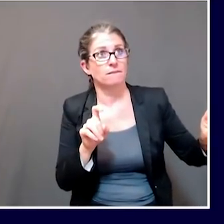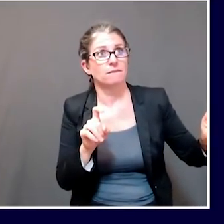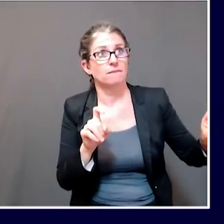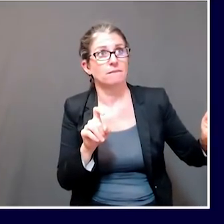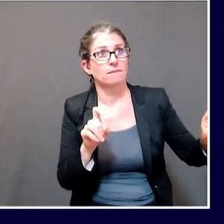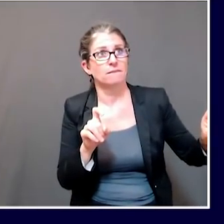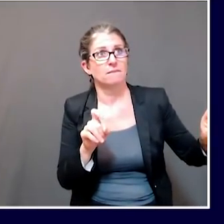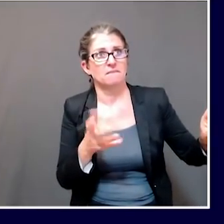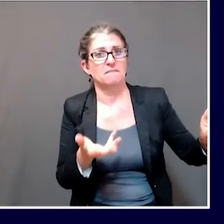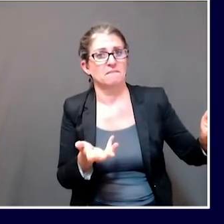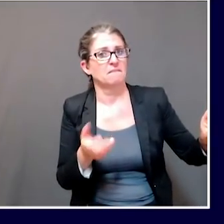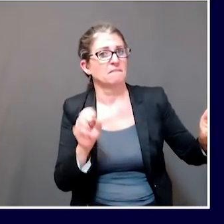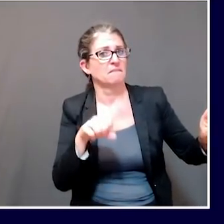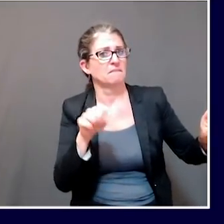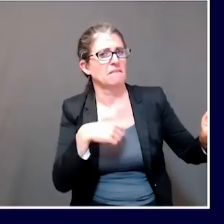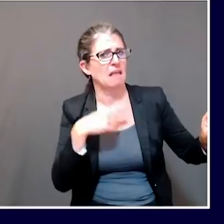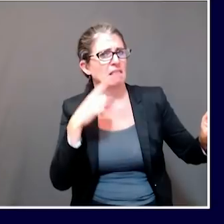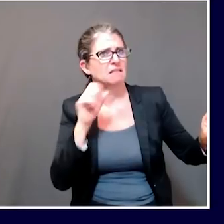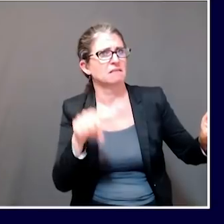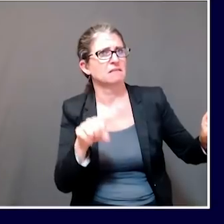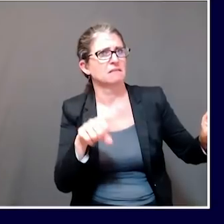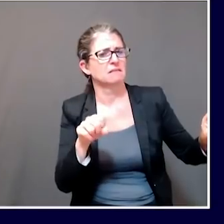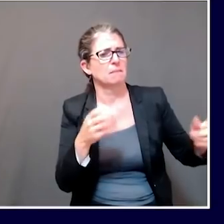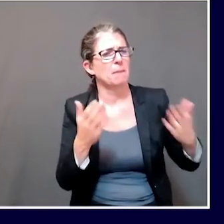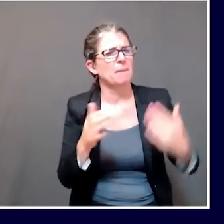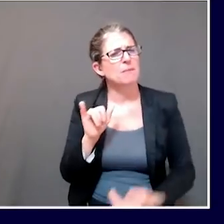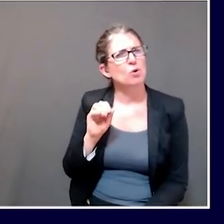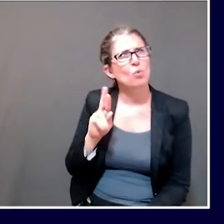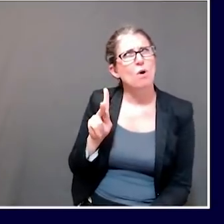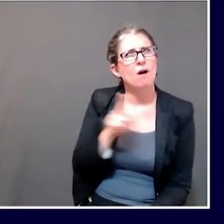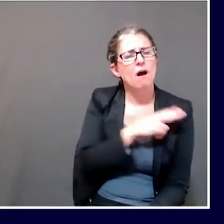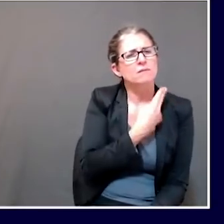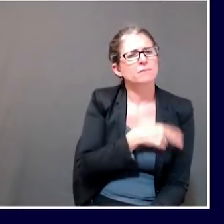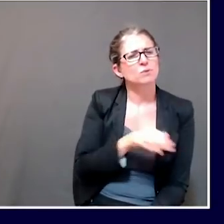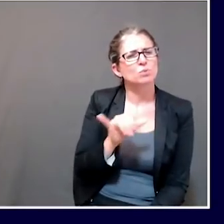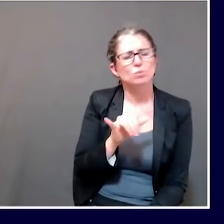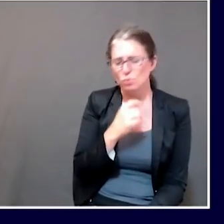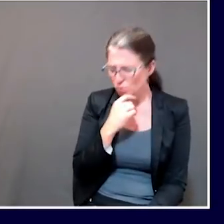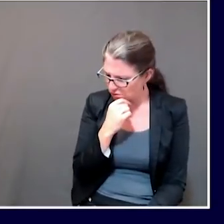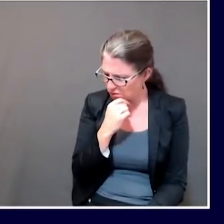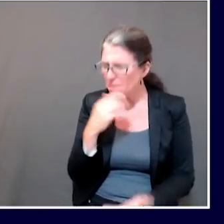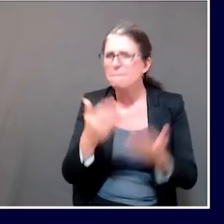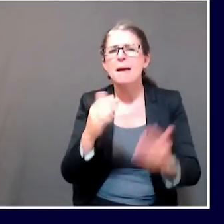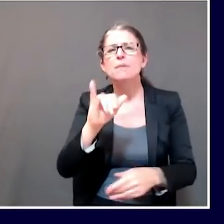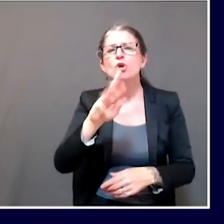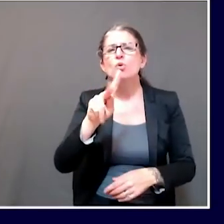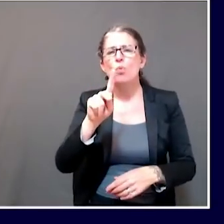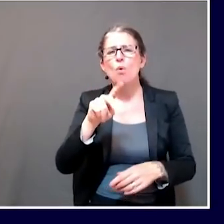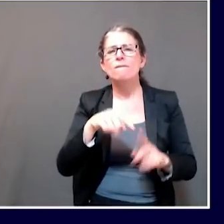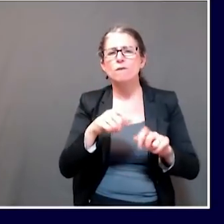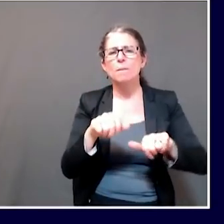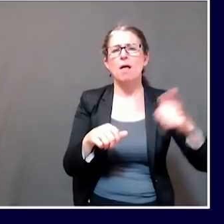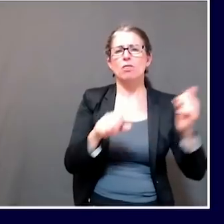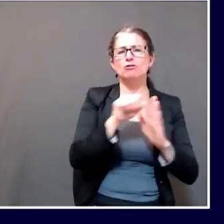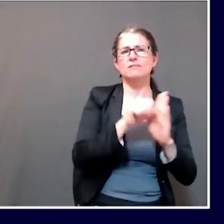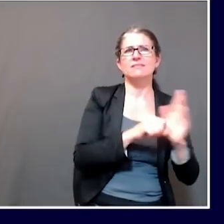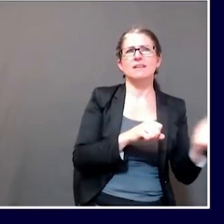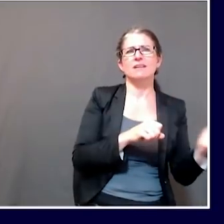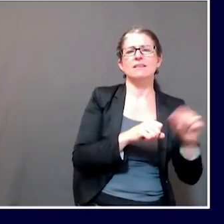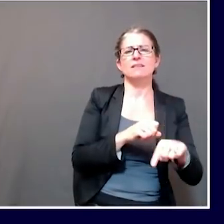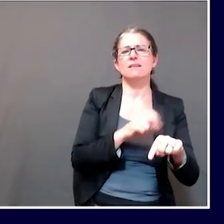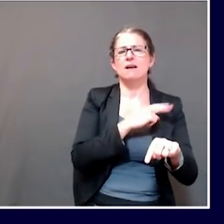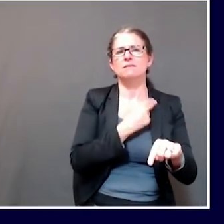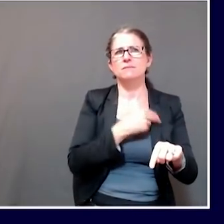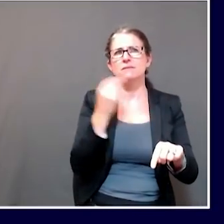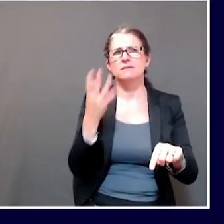Hospital. But right now, the hospital that we've been in the most contact with is MDI Hospital. Okay. And